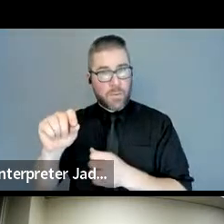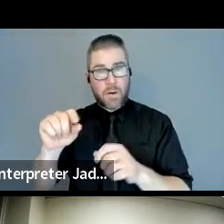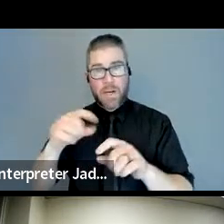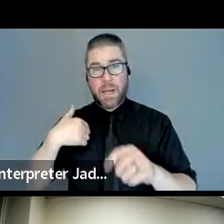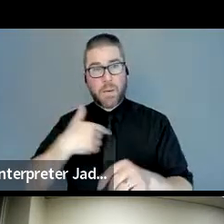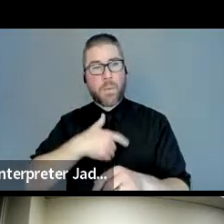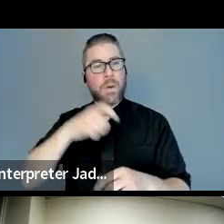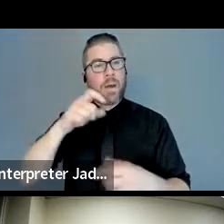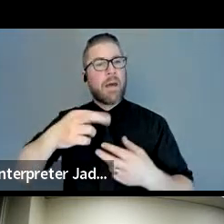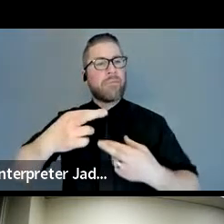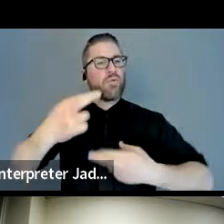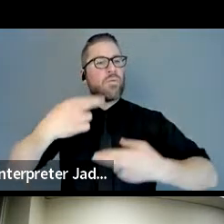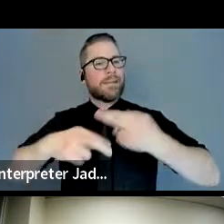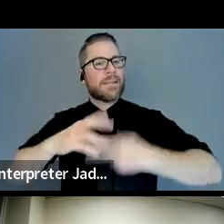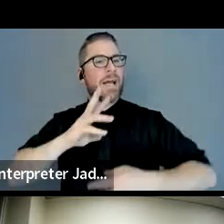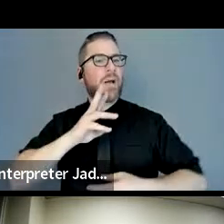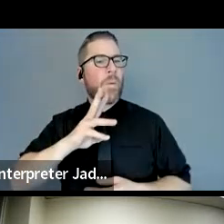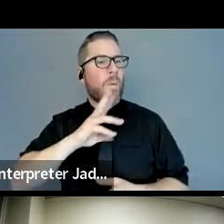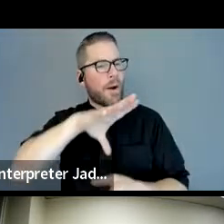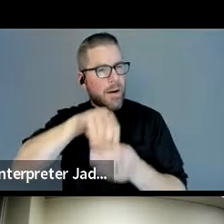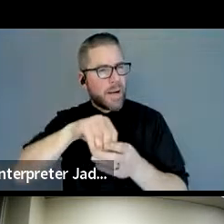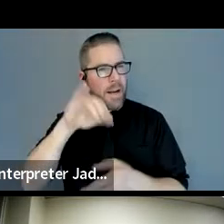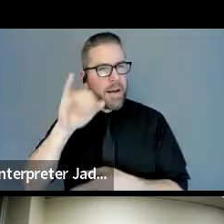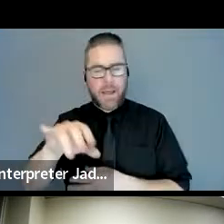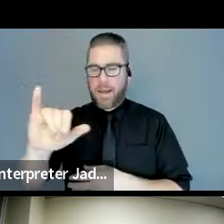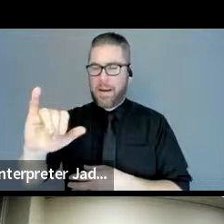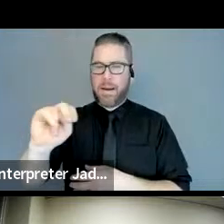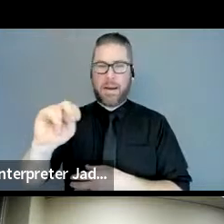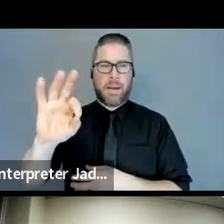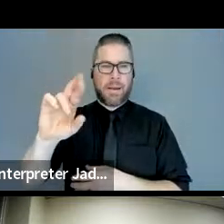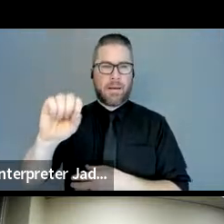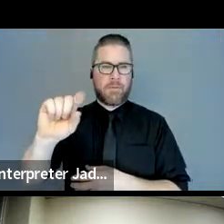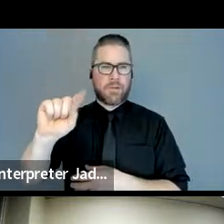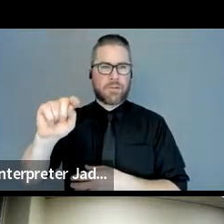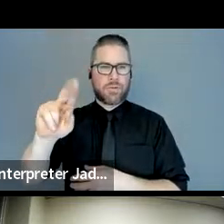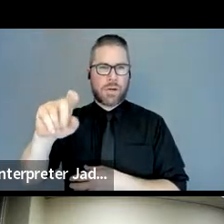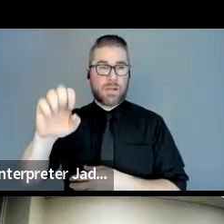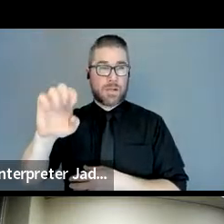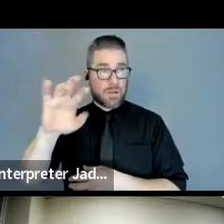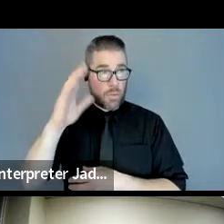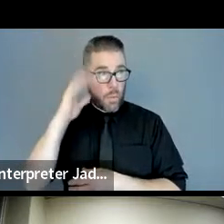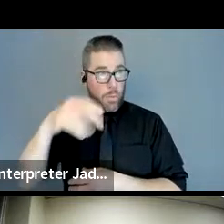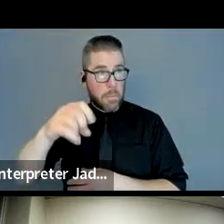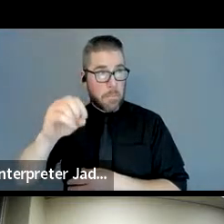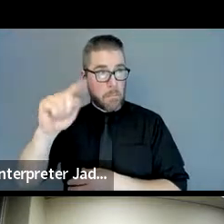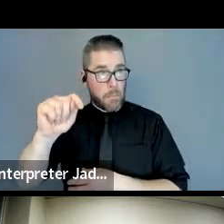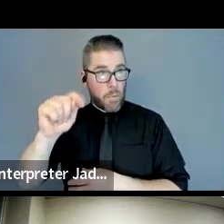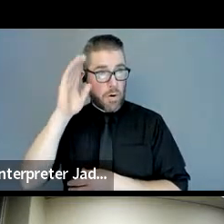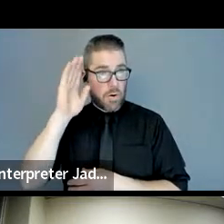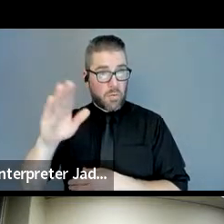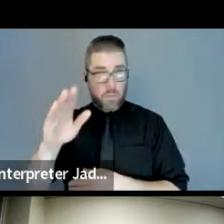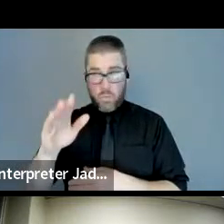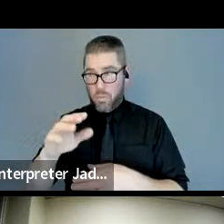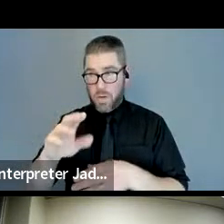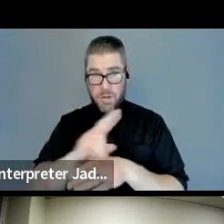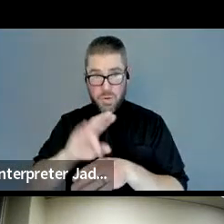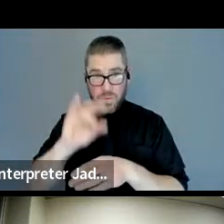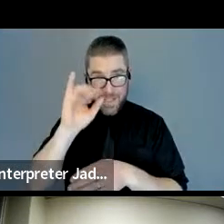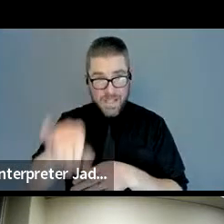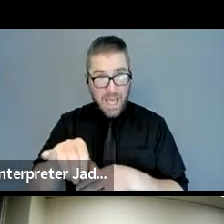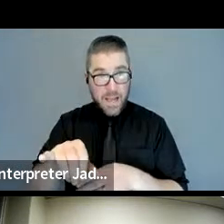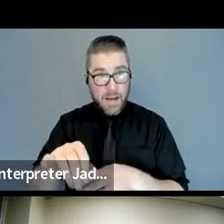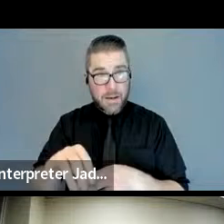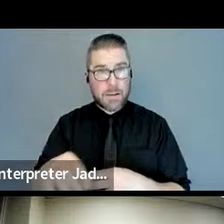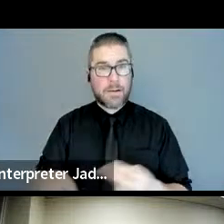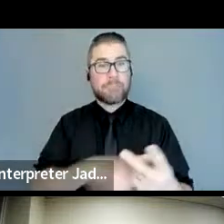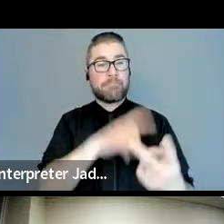that infrastructure. Would that the port would be doing stuff like that to upgrade? That's one. And I know that you speak